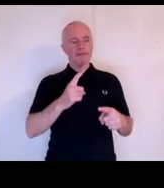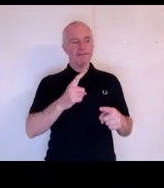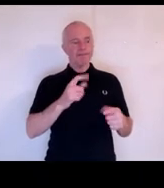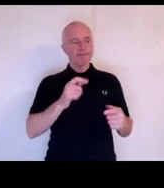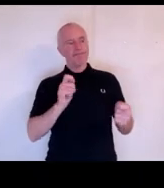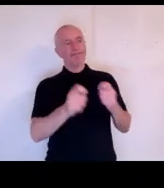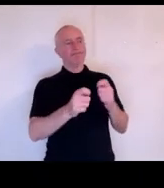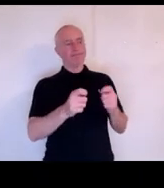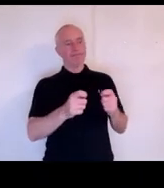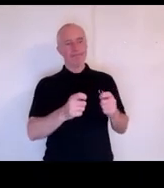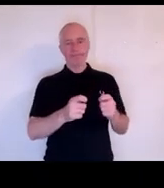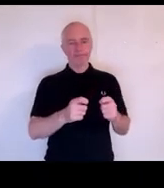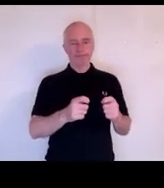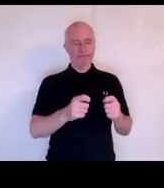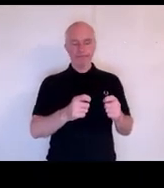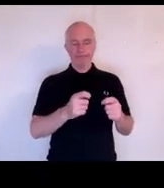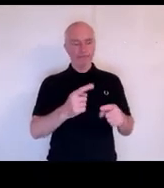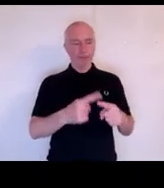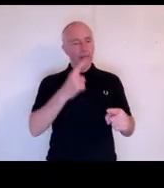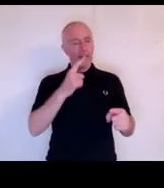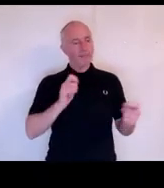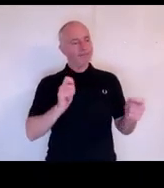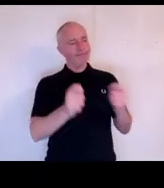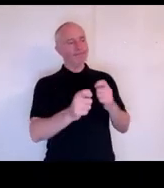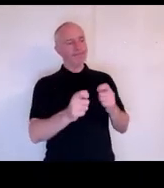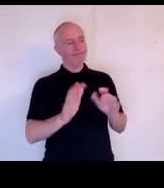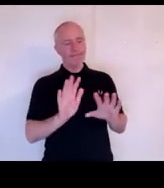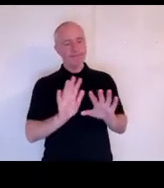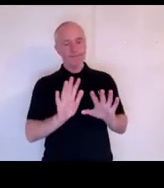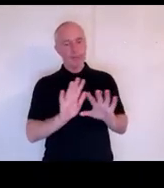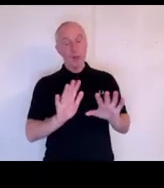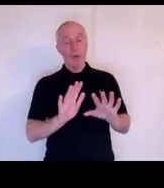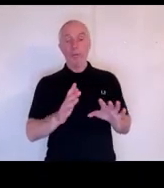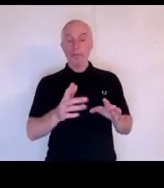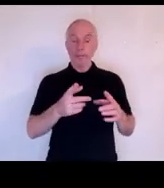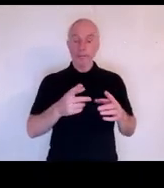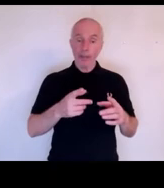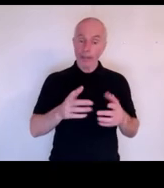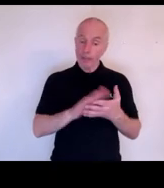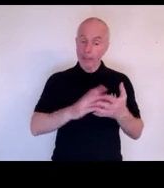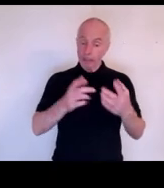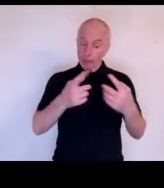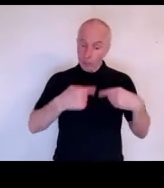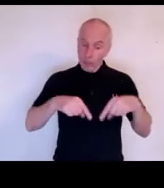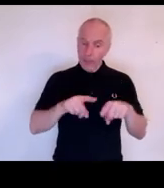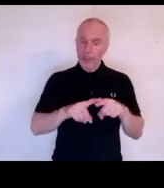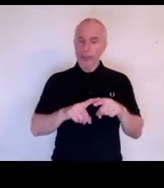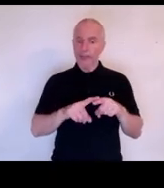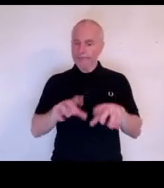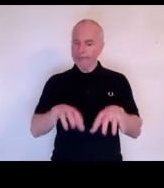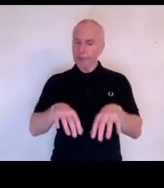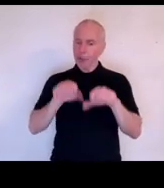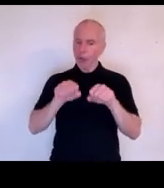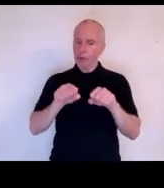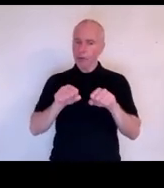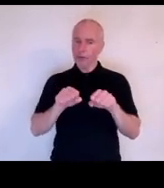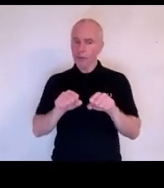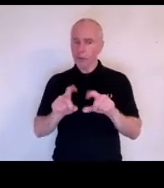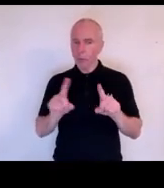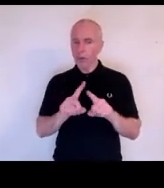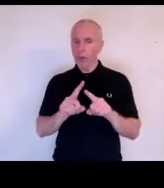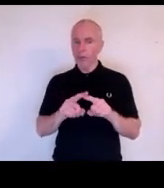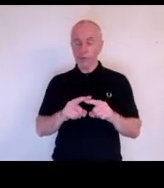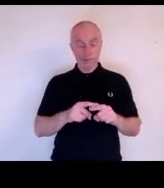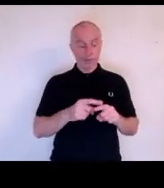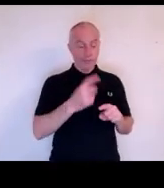want to change too much around how we're doing that. So what we start to do is we start to look at both operating our existing